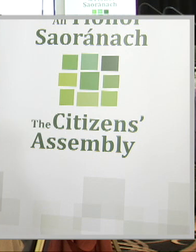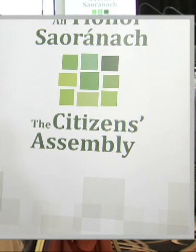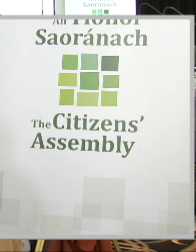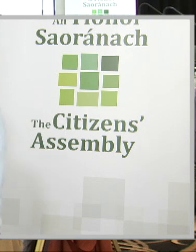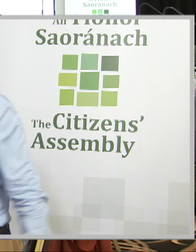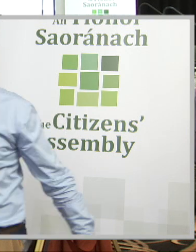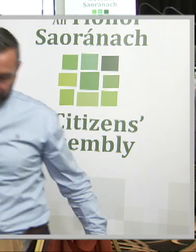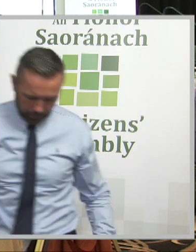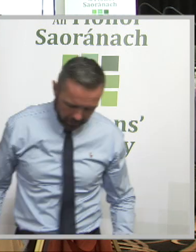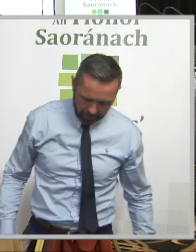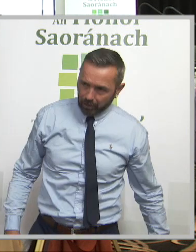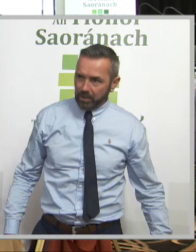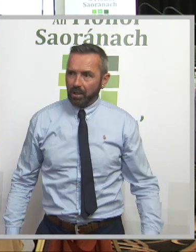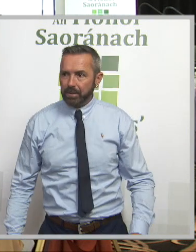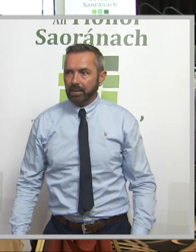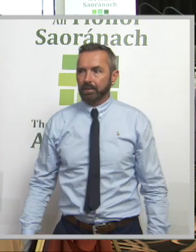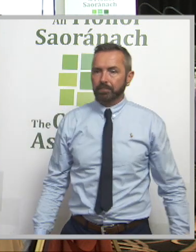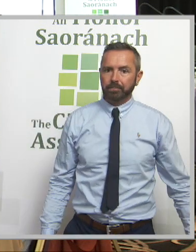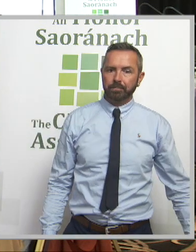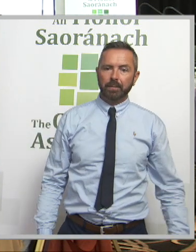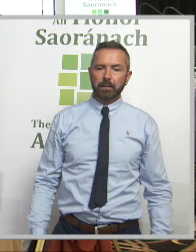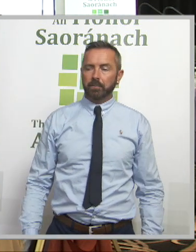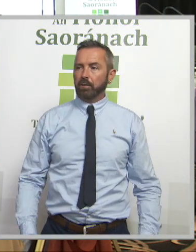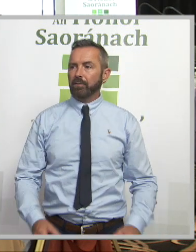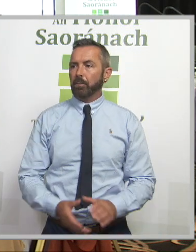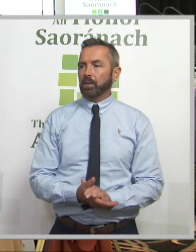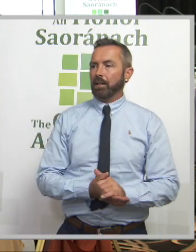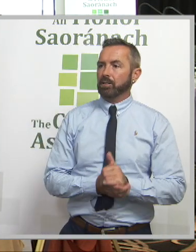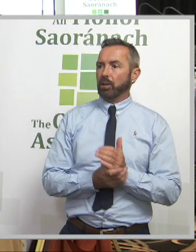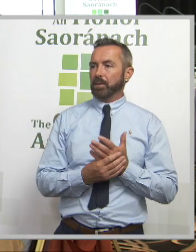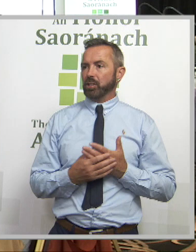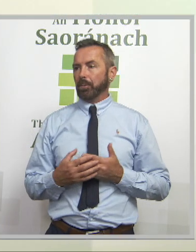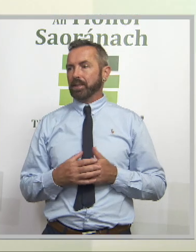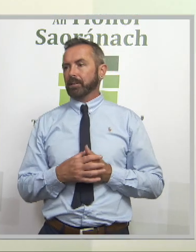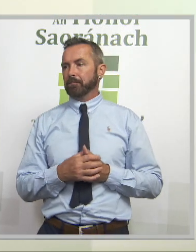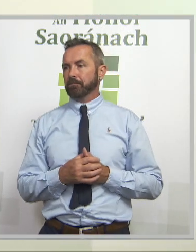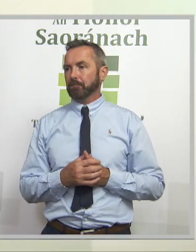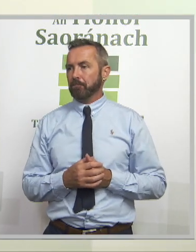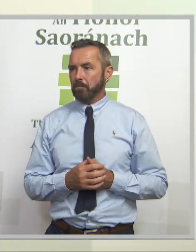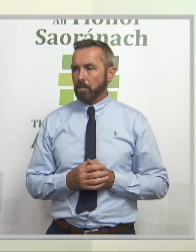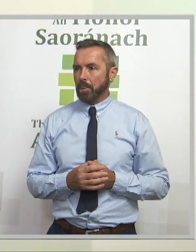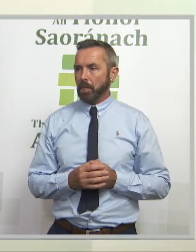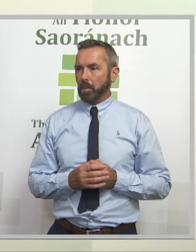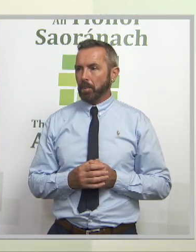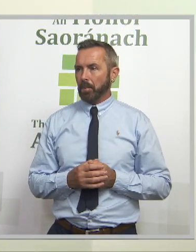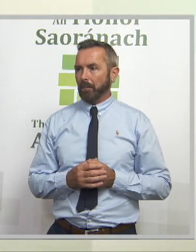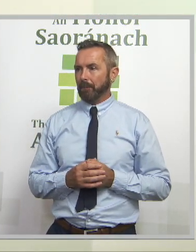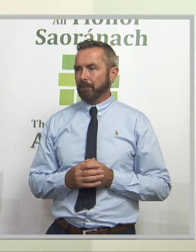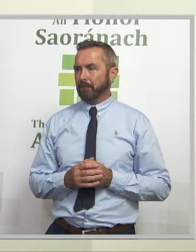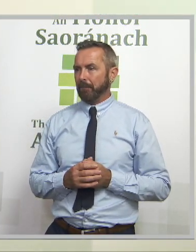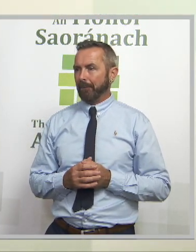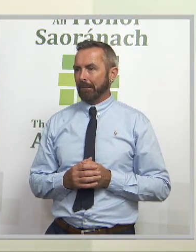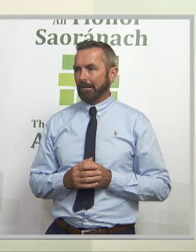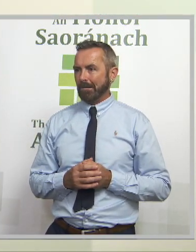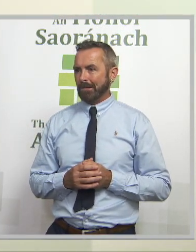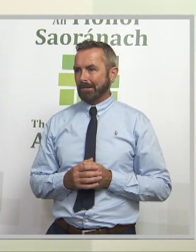Okay, let's have our Q&A, and I see a lot of questions here, great questions from around the